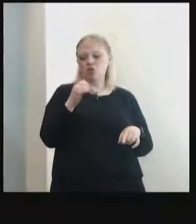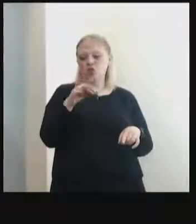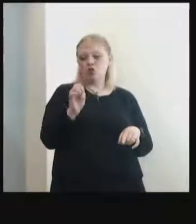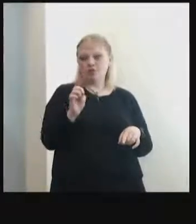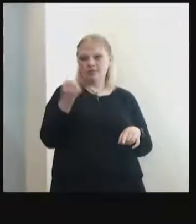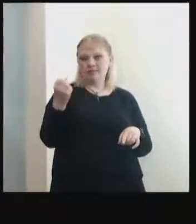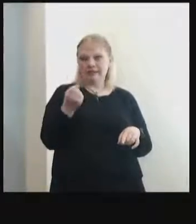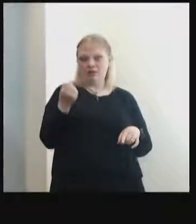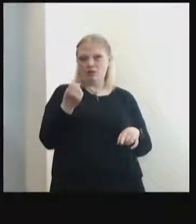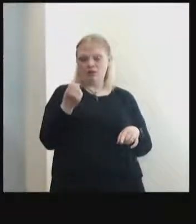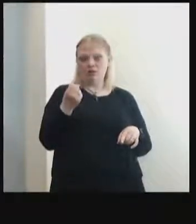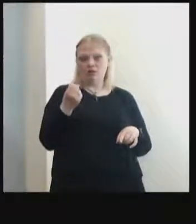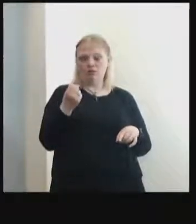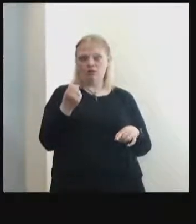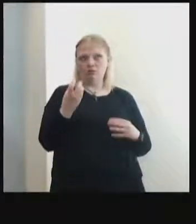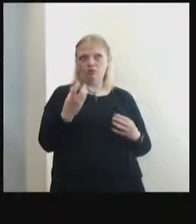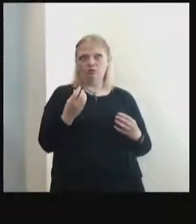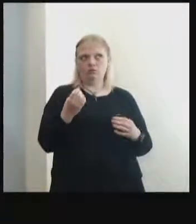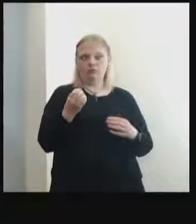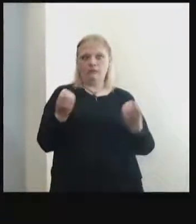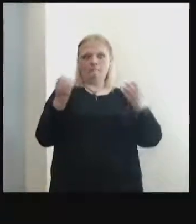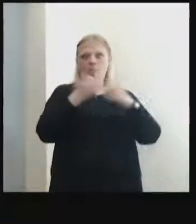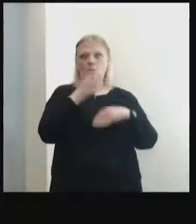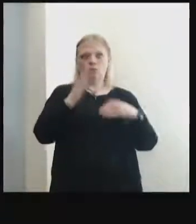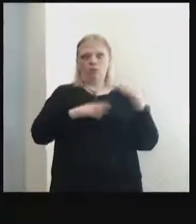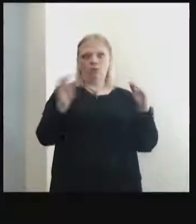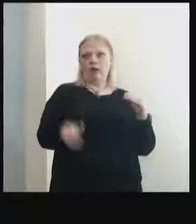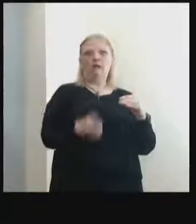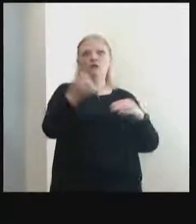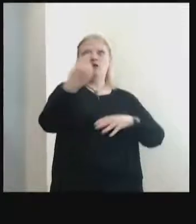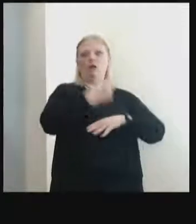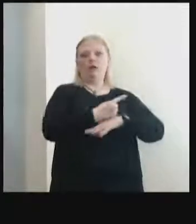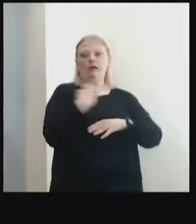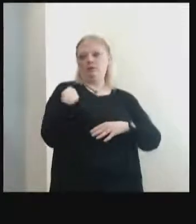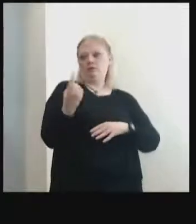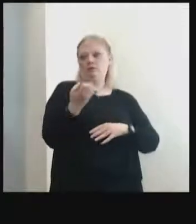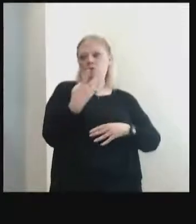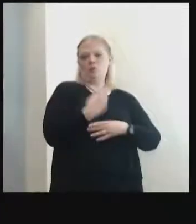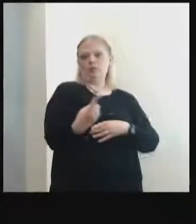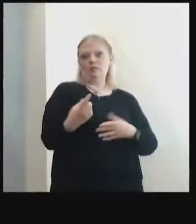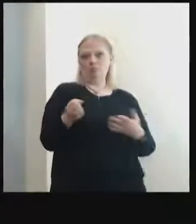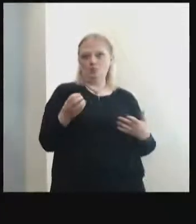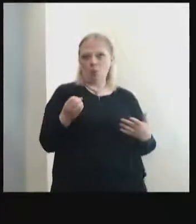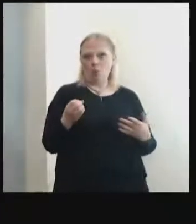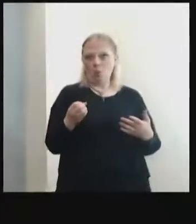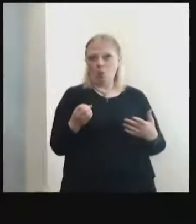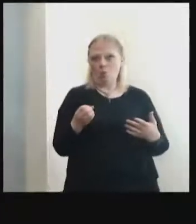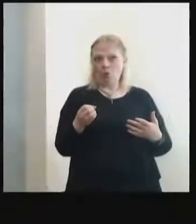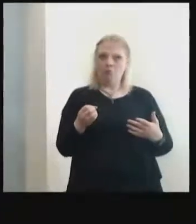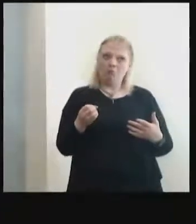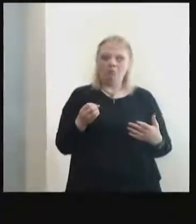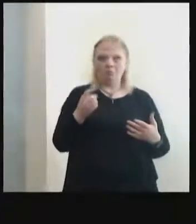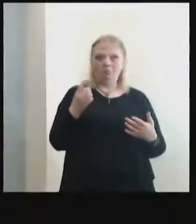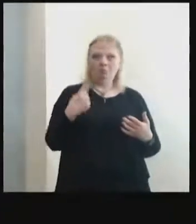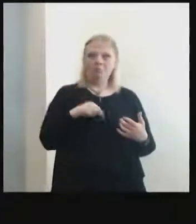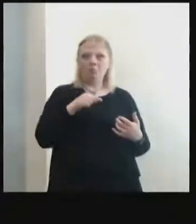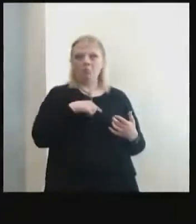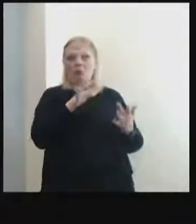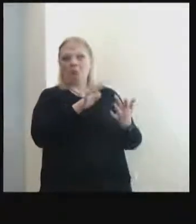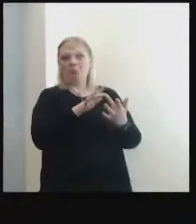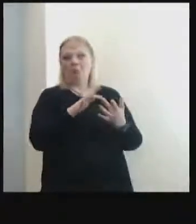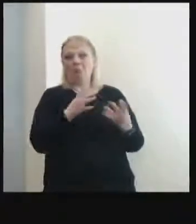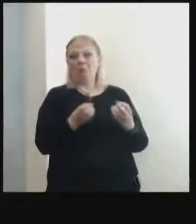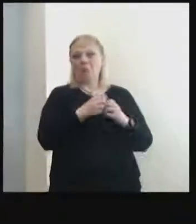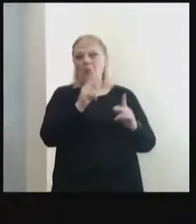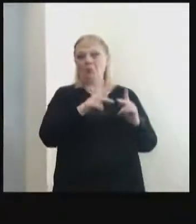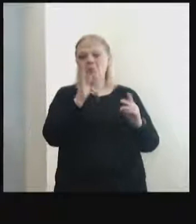most of our first dose clinics in any day in the last couple of weeks. So we know it is at least getting more people to sign up that might not have